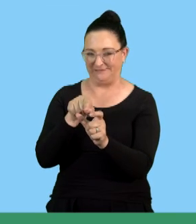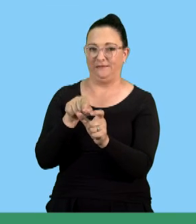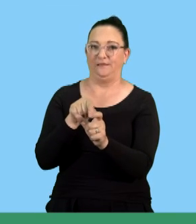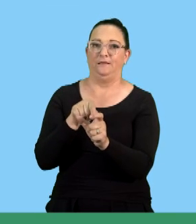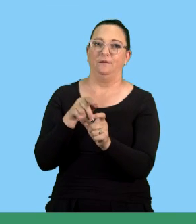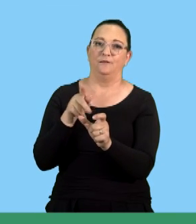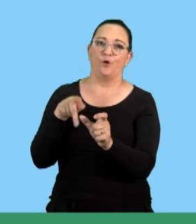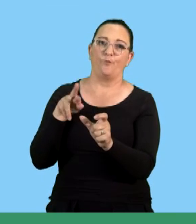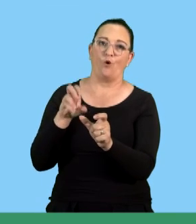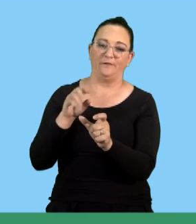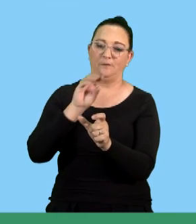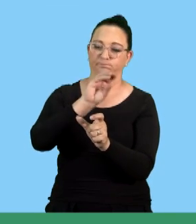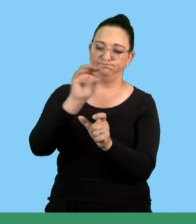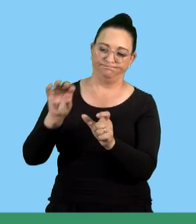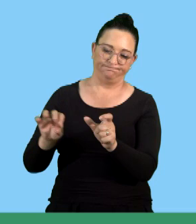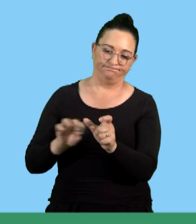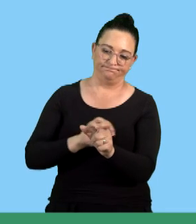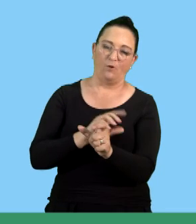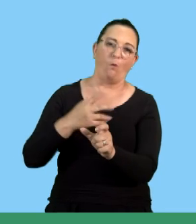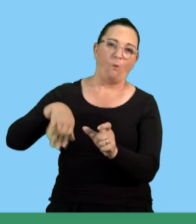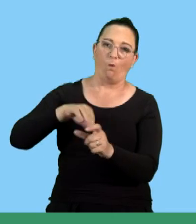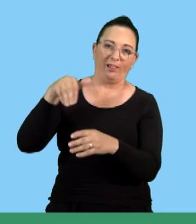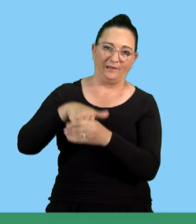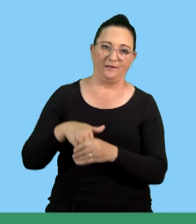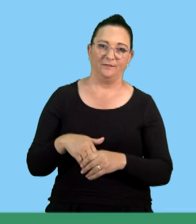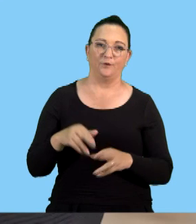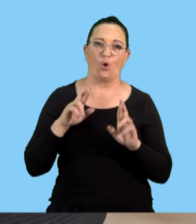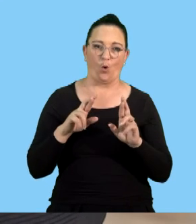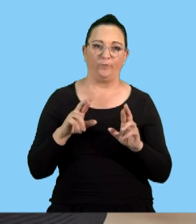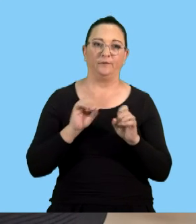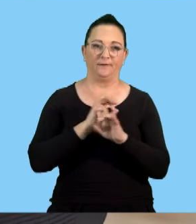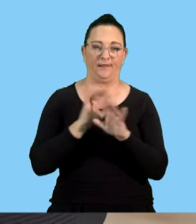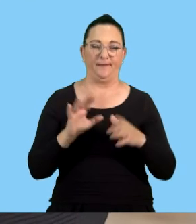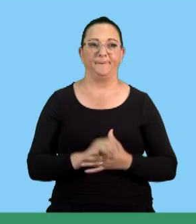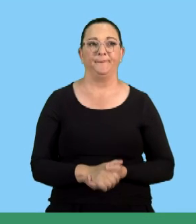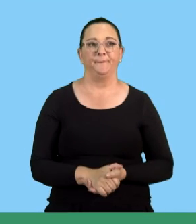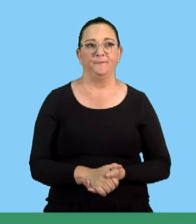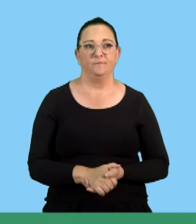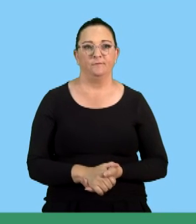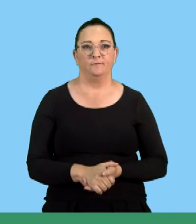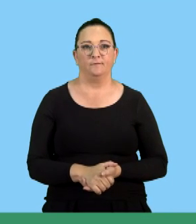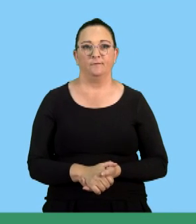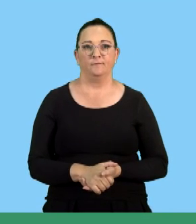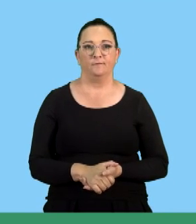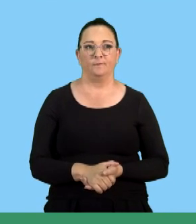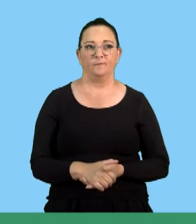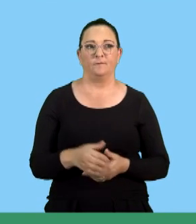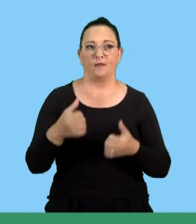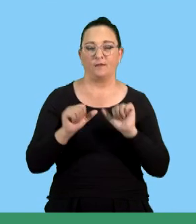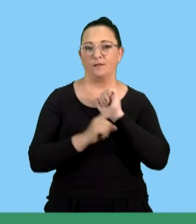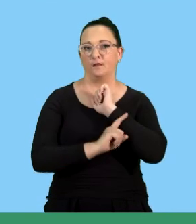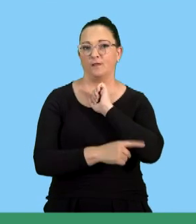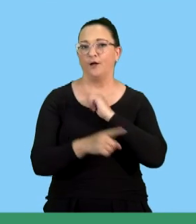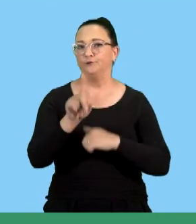all these 5, they fall under this one umbrella, being the types of leave. I hope I am clear. Right, let's move on.